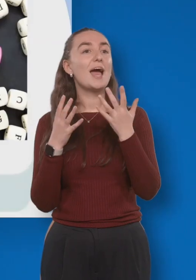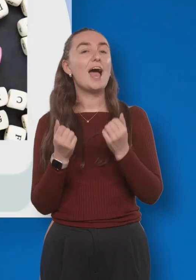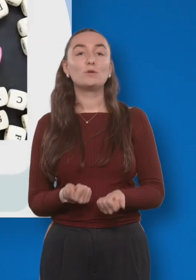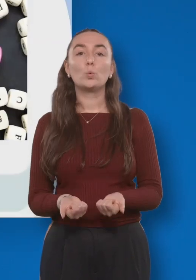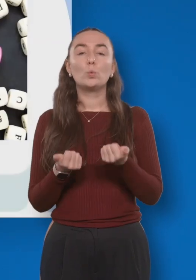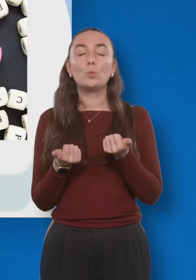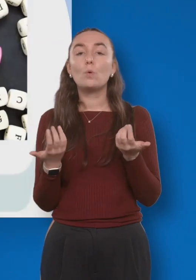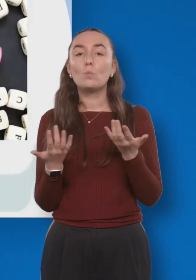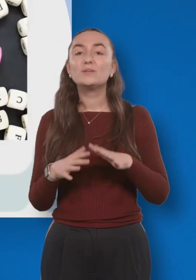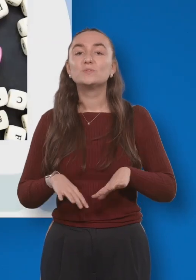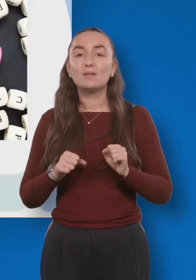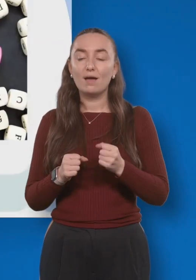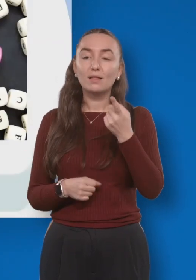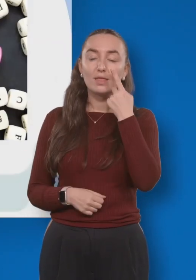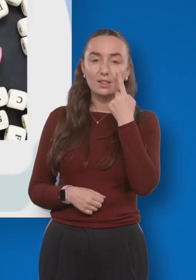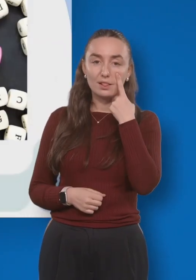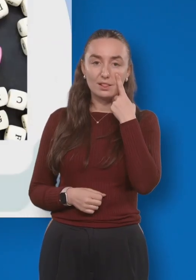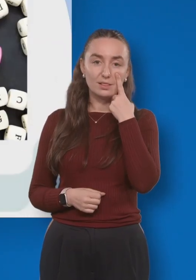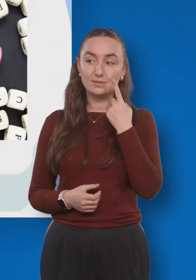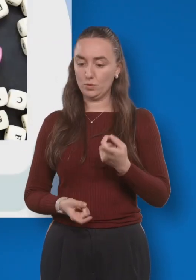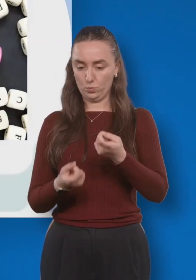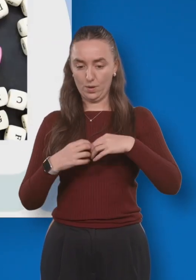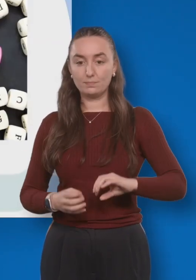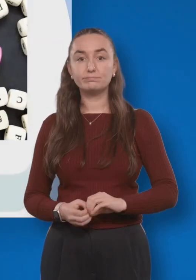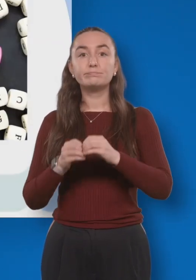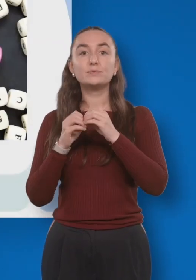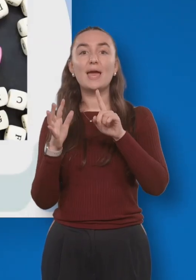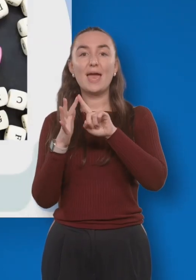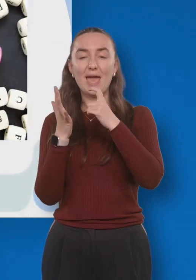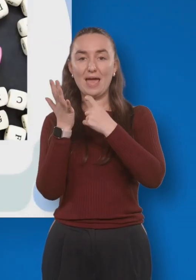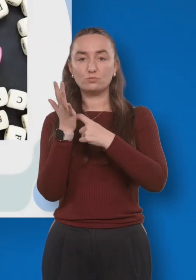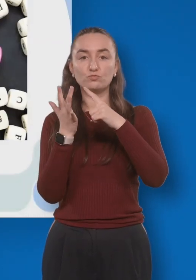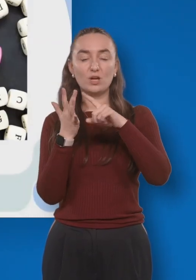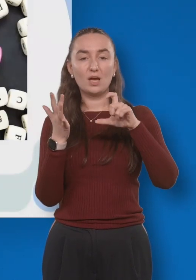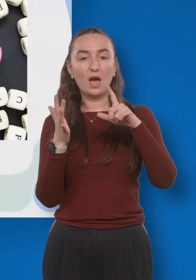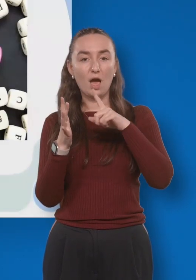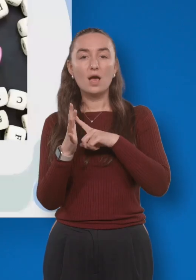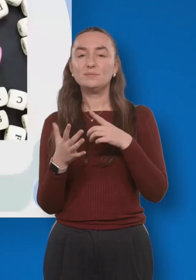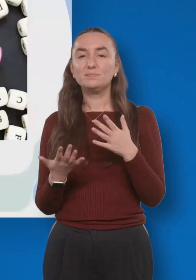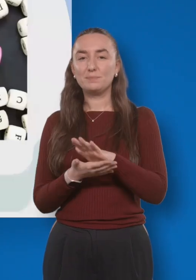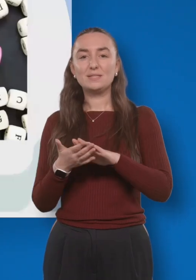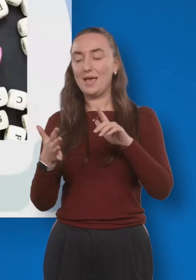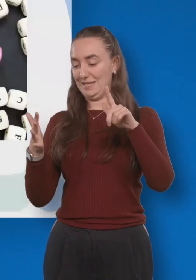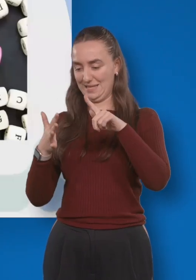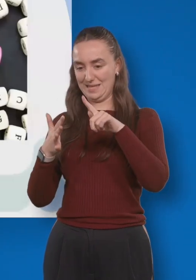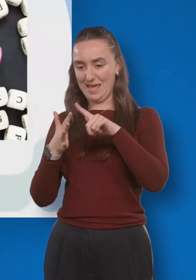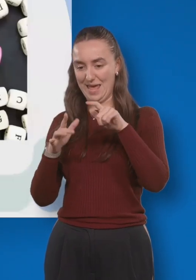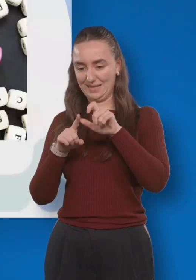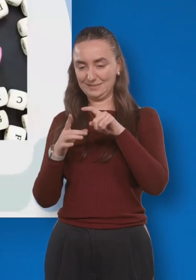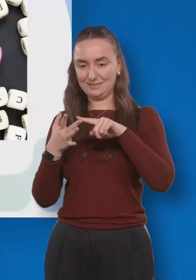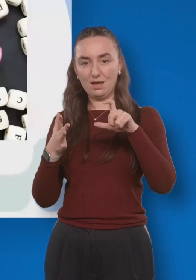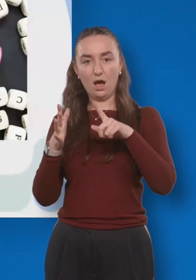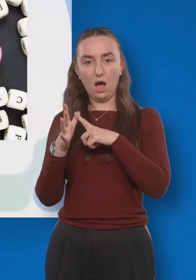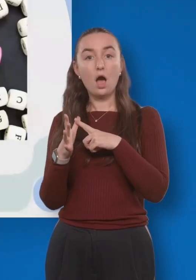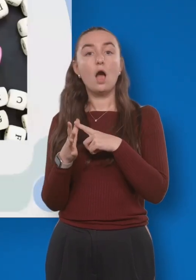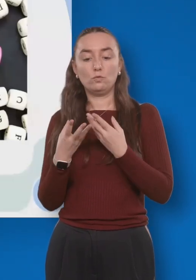good starting point. We are developing what we're calling EDICa, which is the EDICa, like a resource hub,